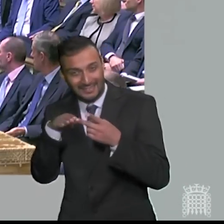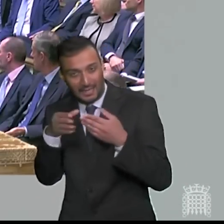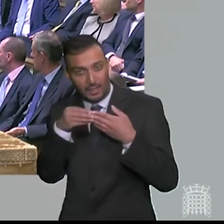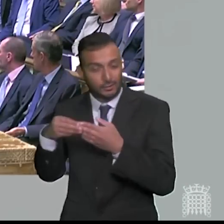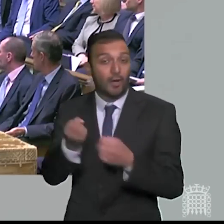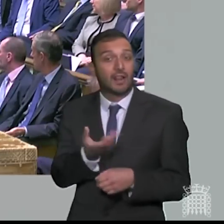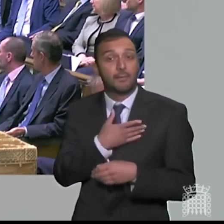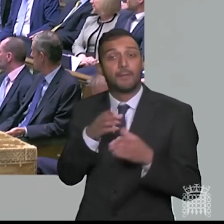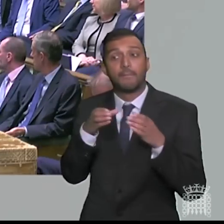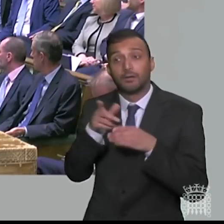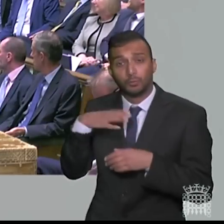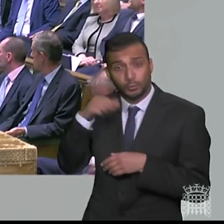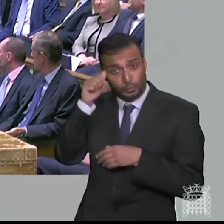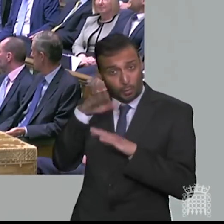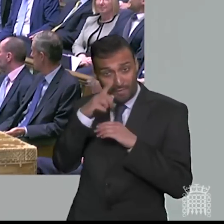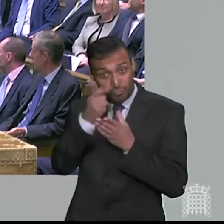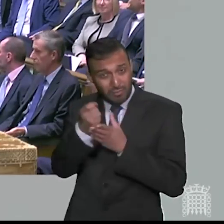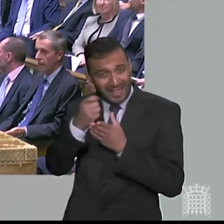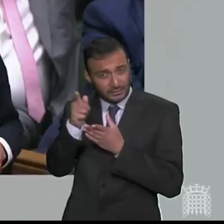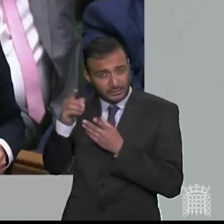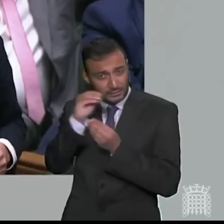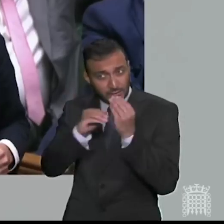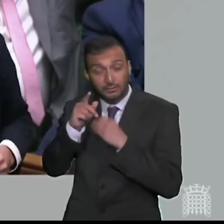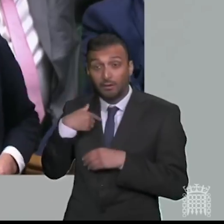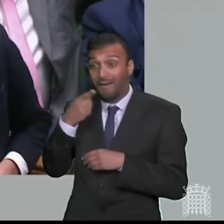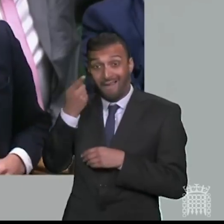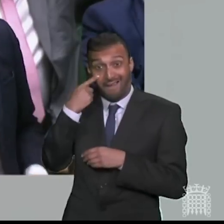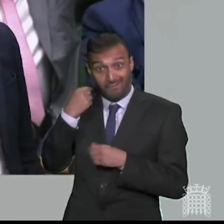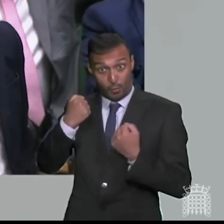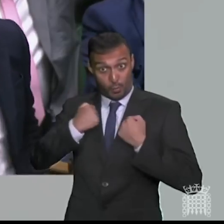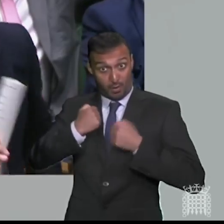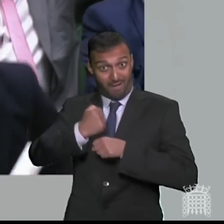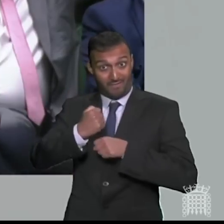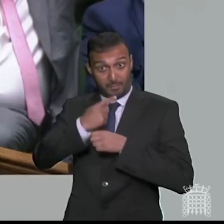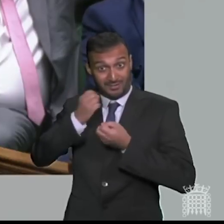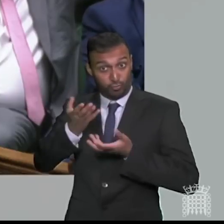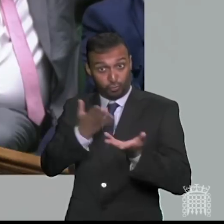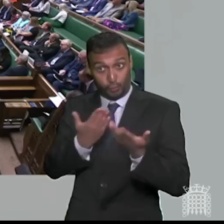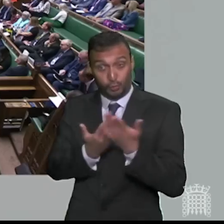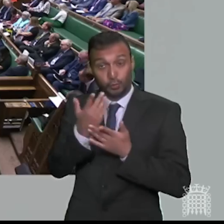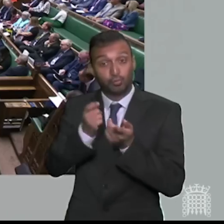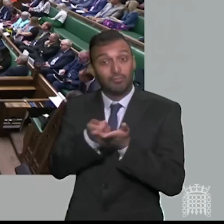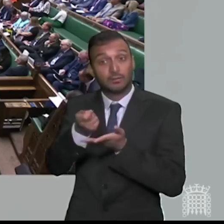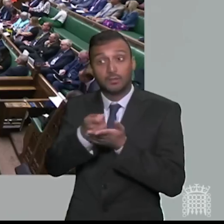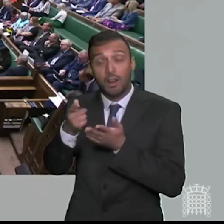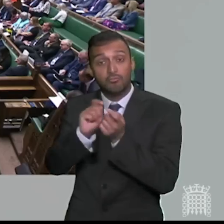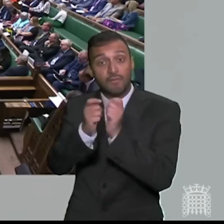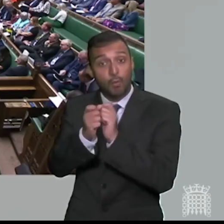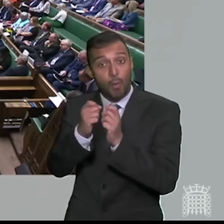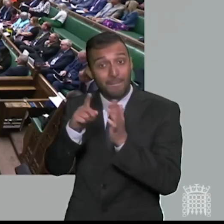rental reform bill that this government is introducing. But on a Is that your question?